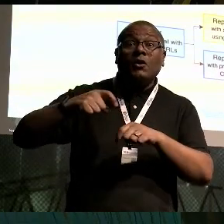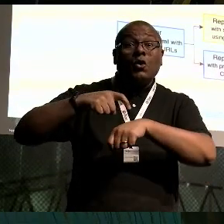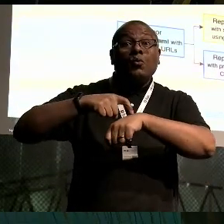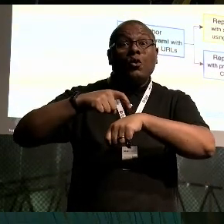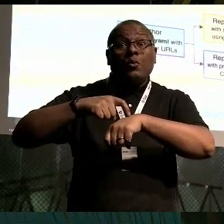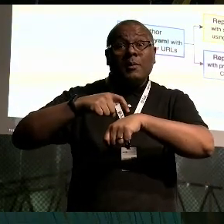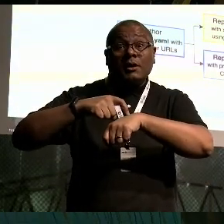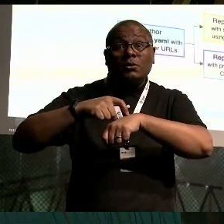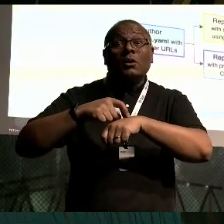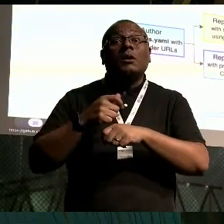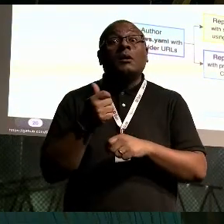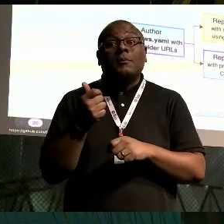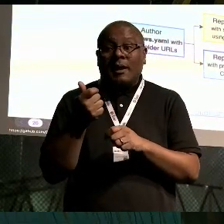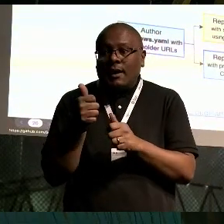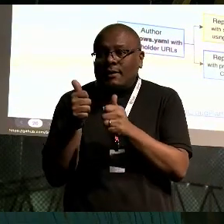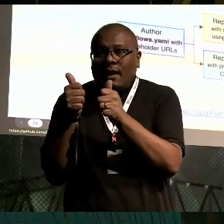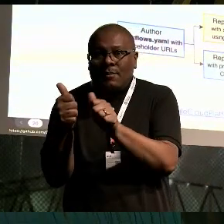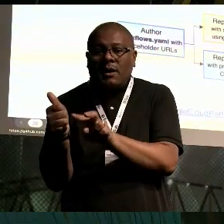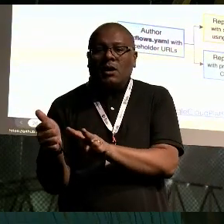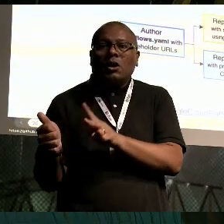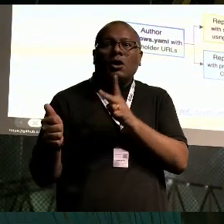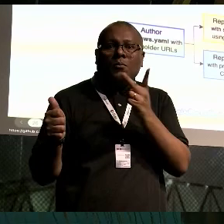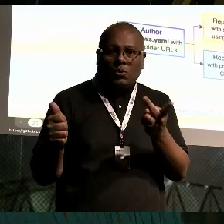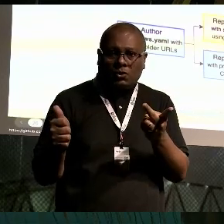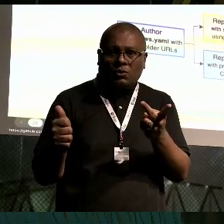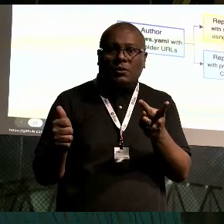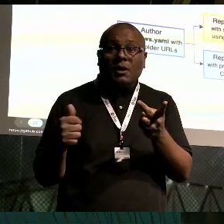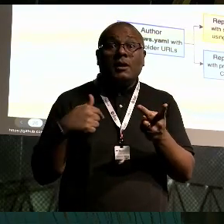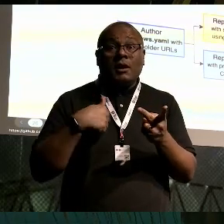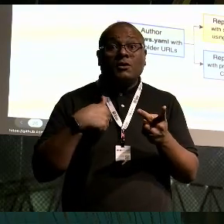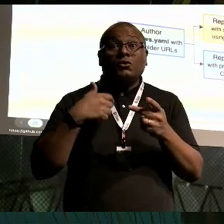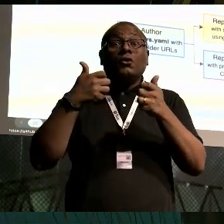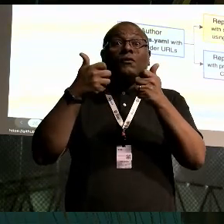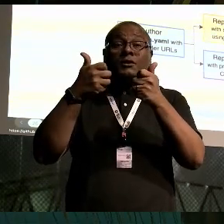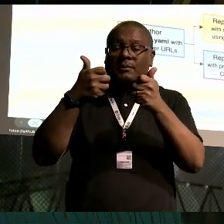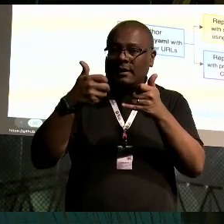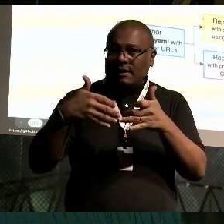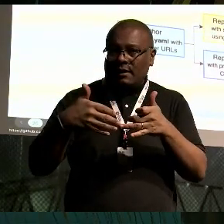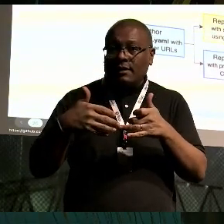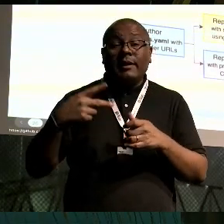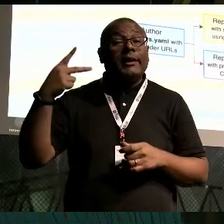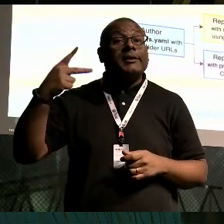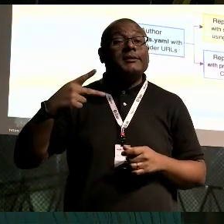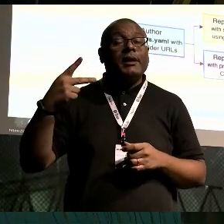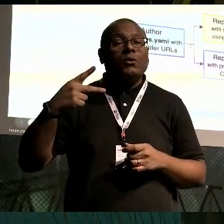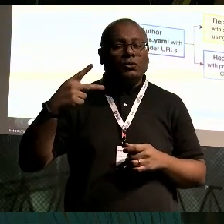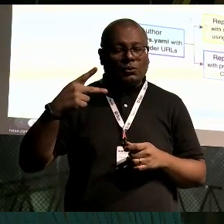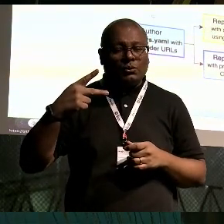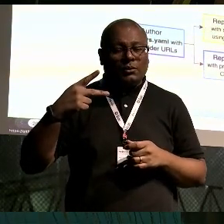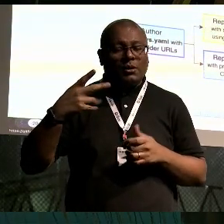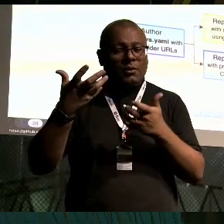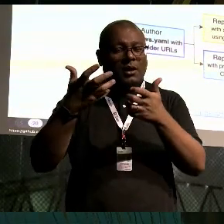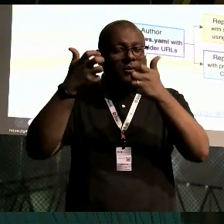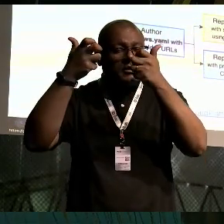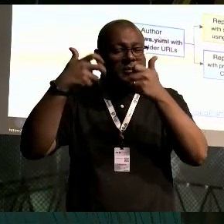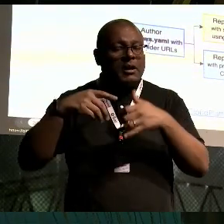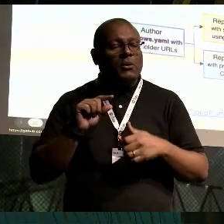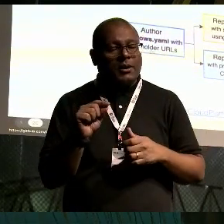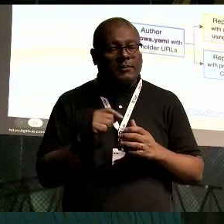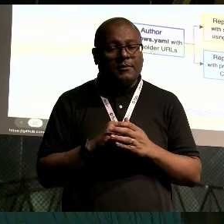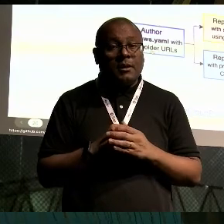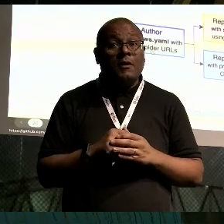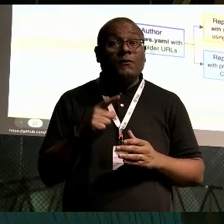URLs or production URLs. So that's one approach that I show here. And the second approach is you can have